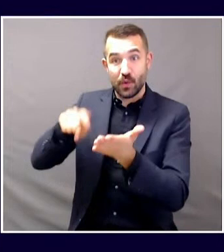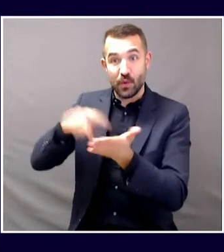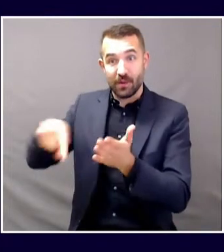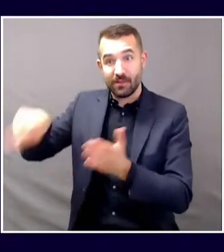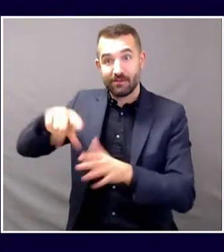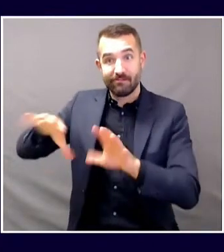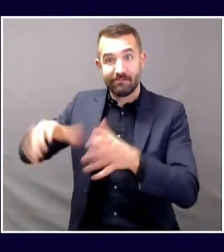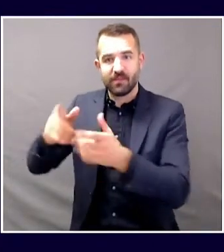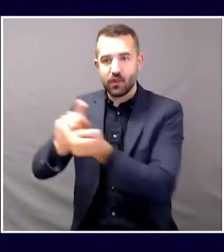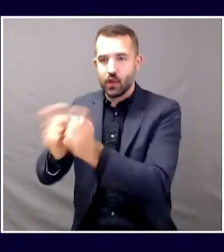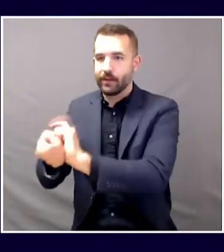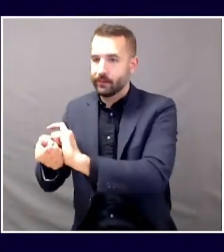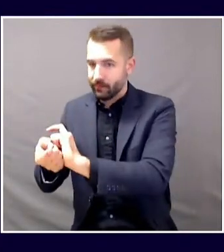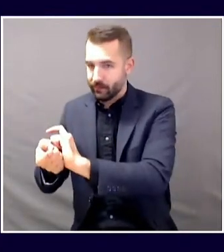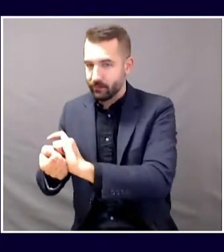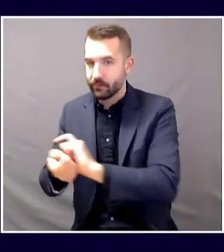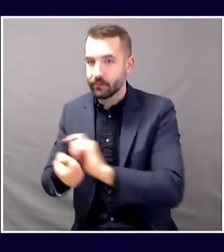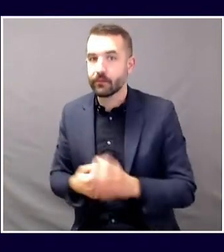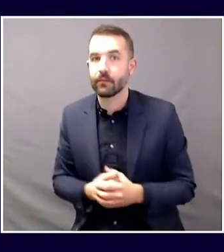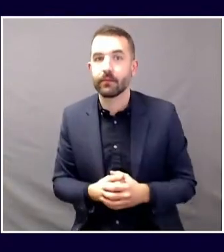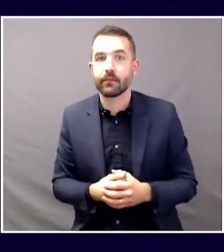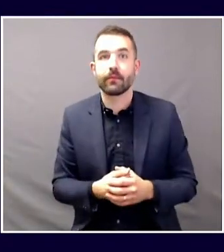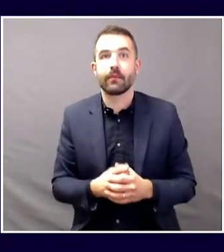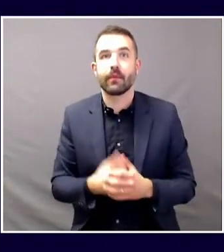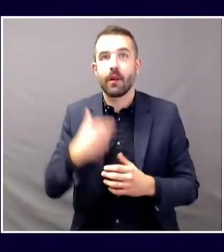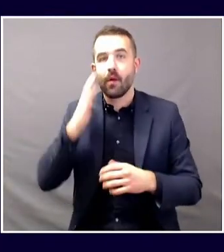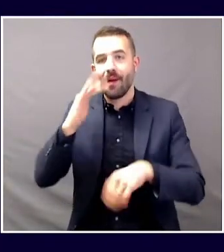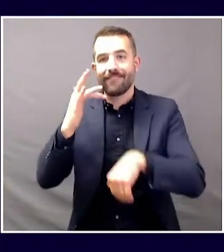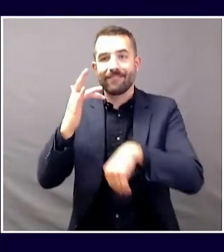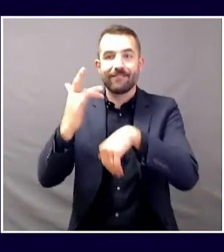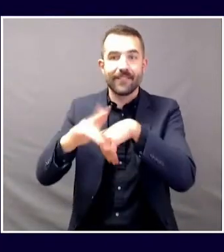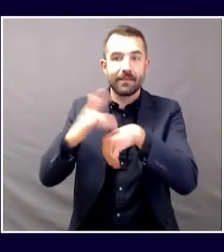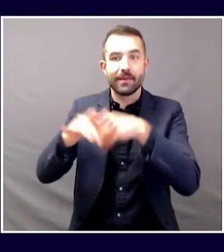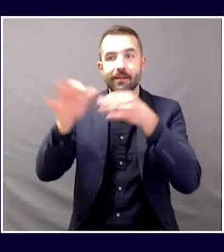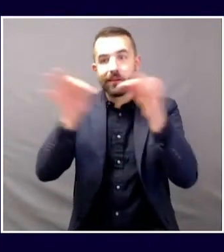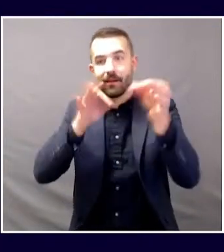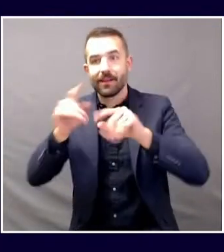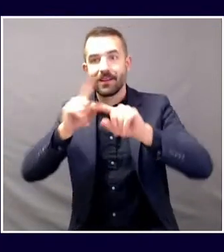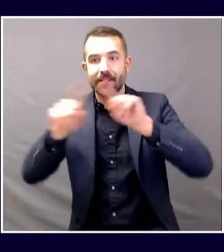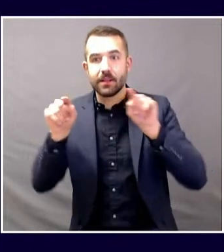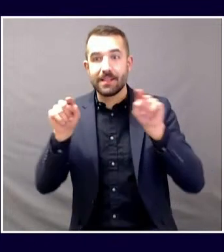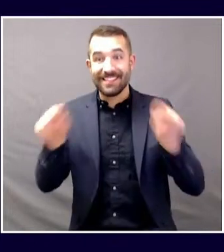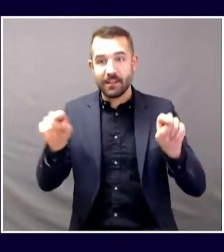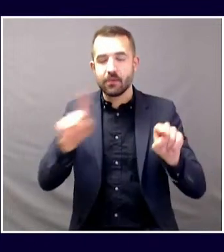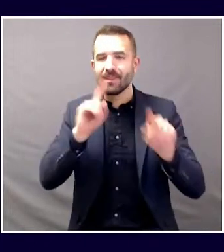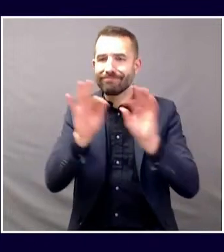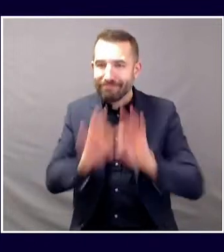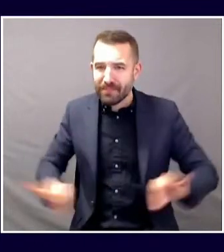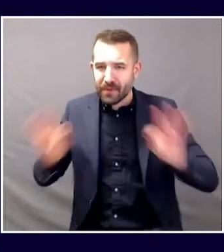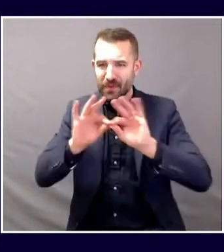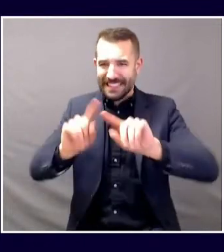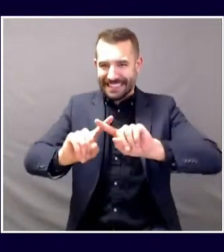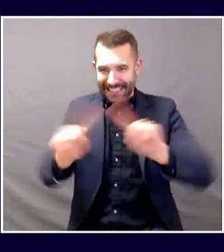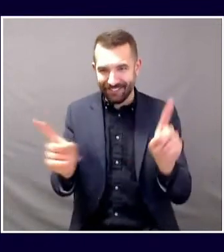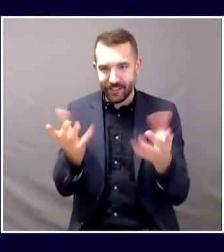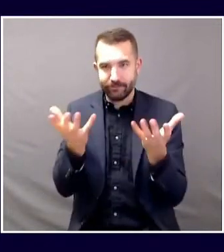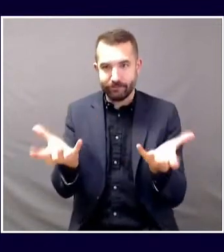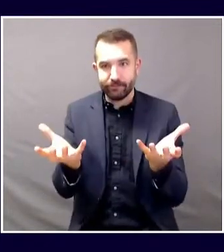but it's a big difference in how we go about it. In terms of the numbers, right now we've got